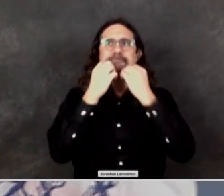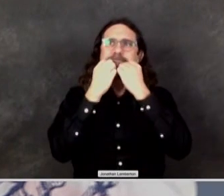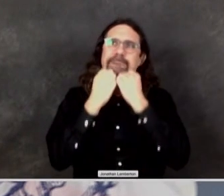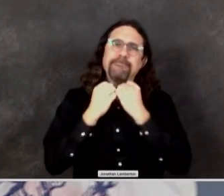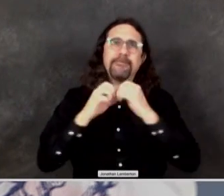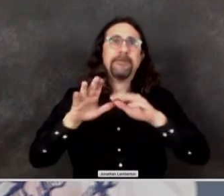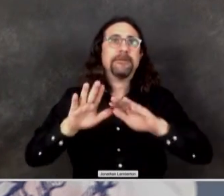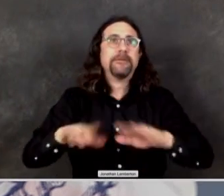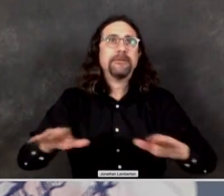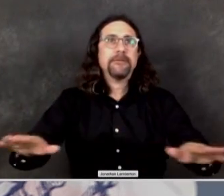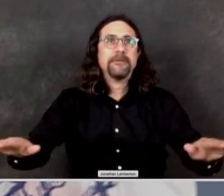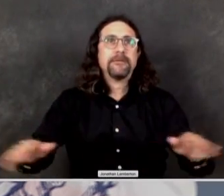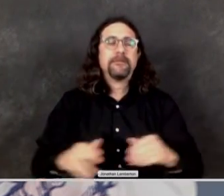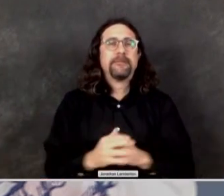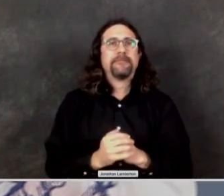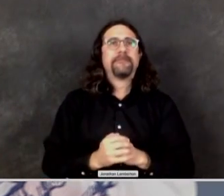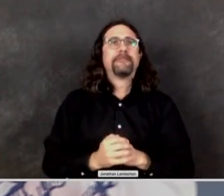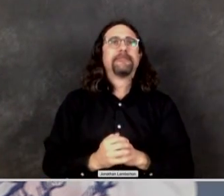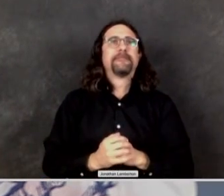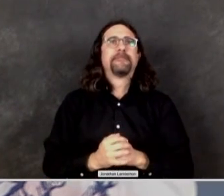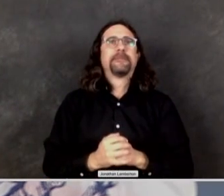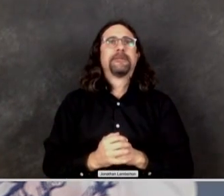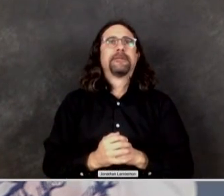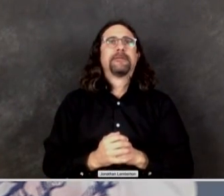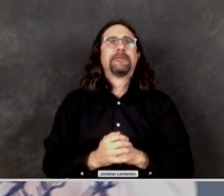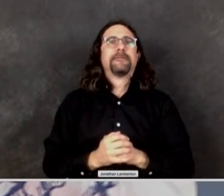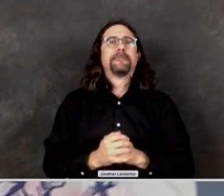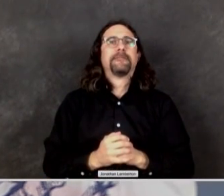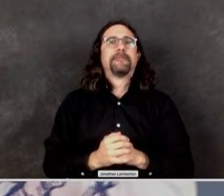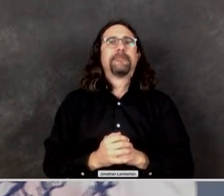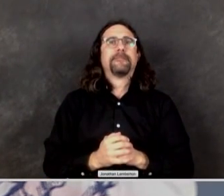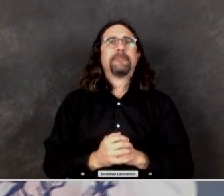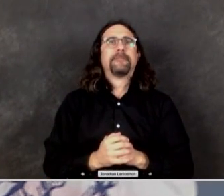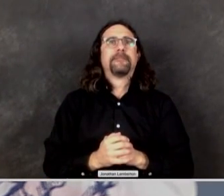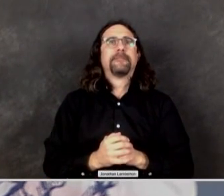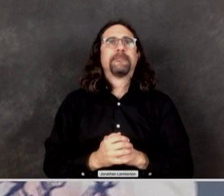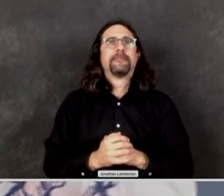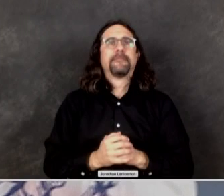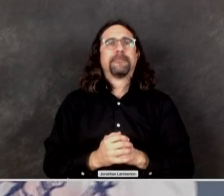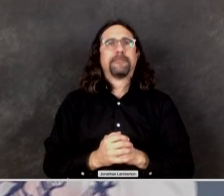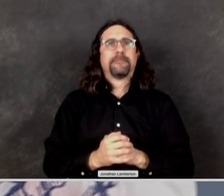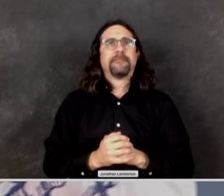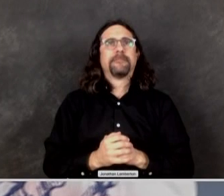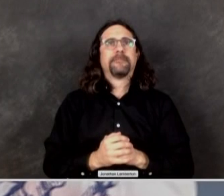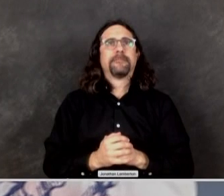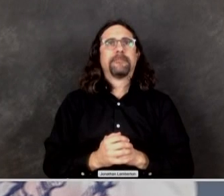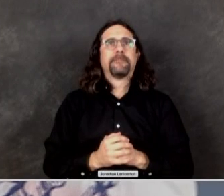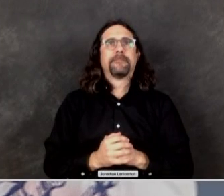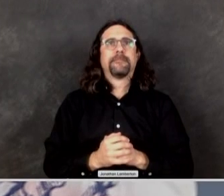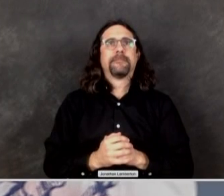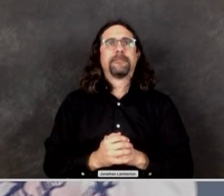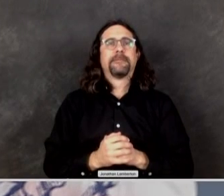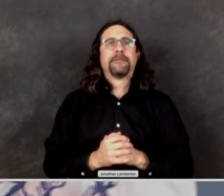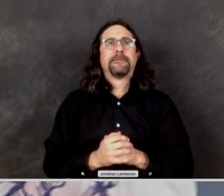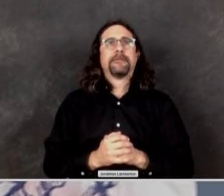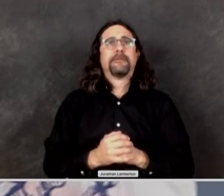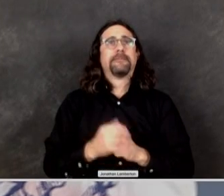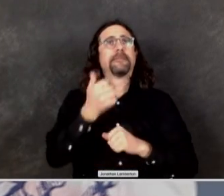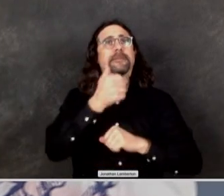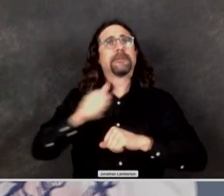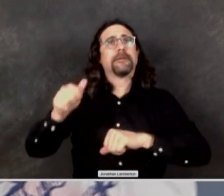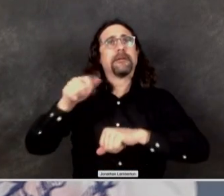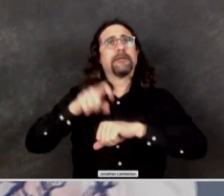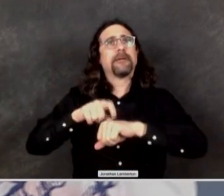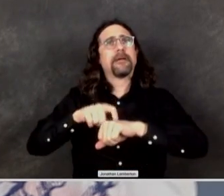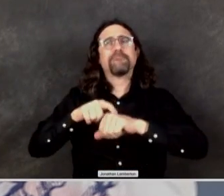times, to deal with all the challenges of modern society. I can say as a parent, our children deal with challenges today